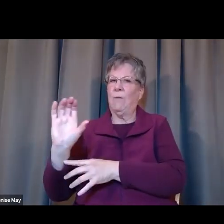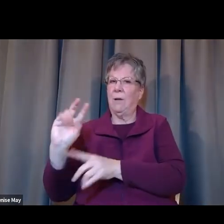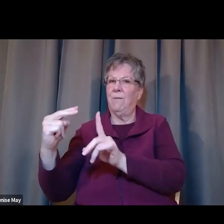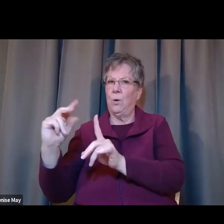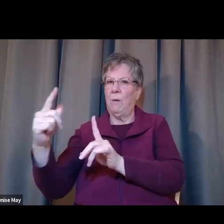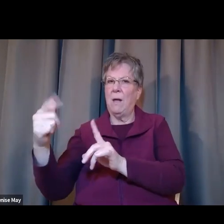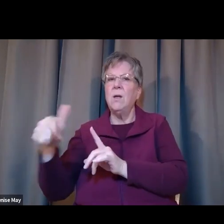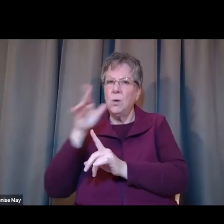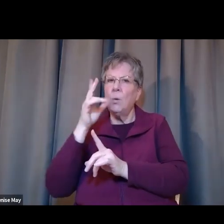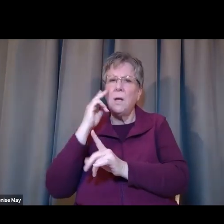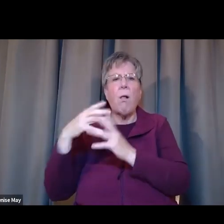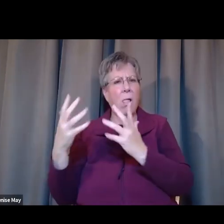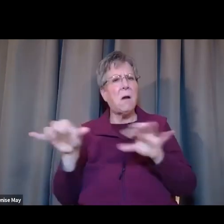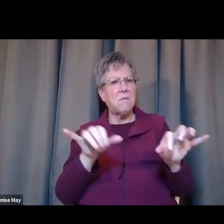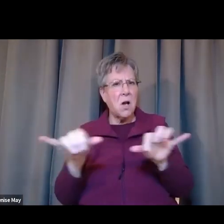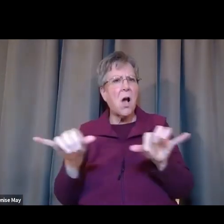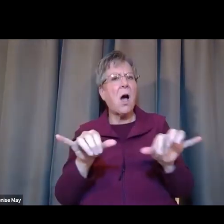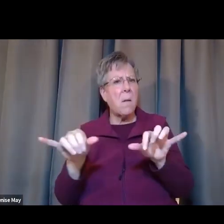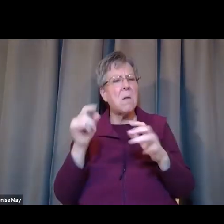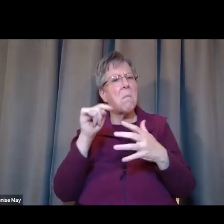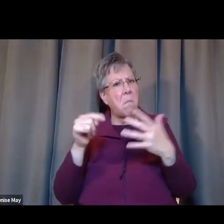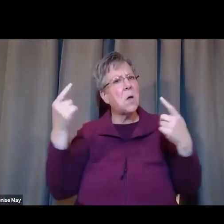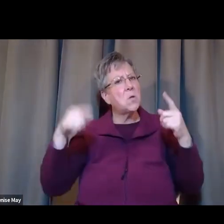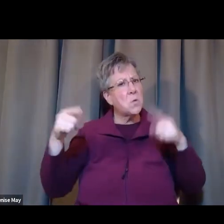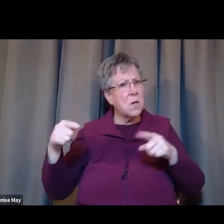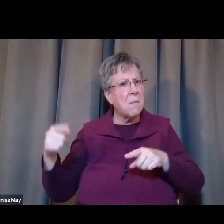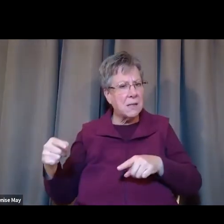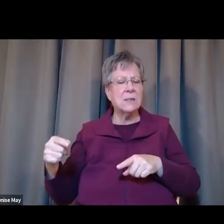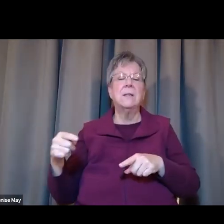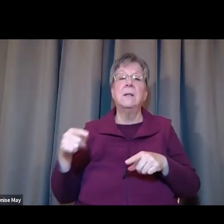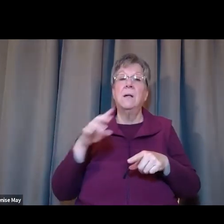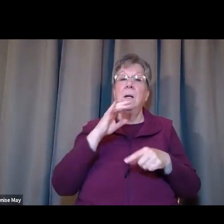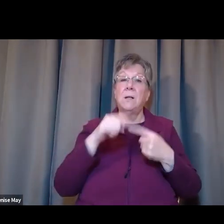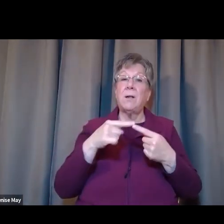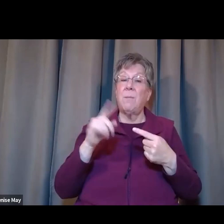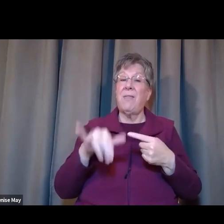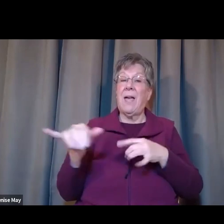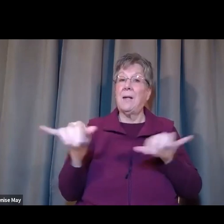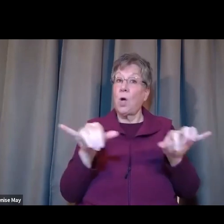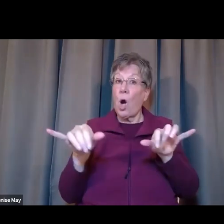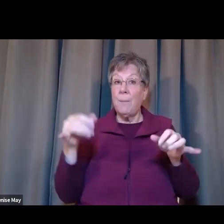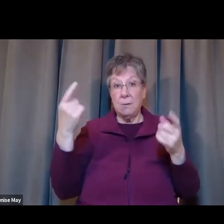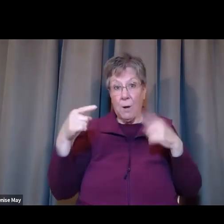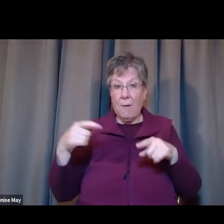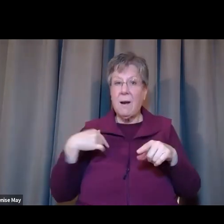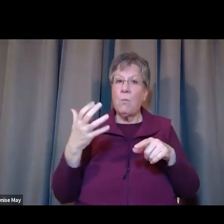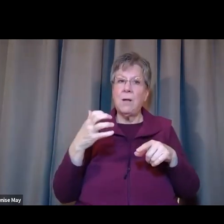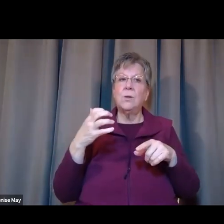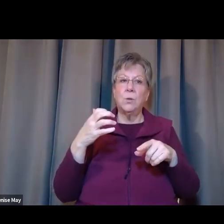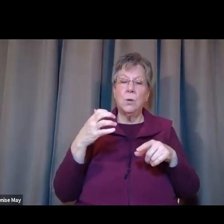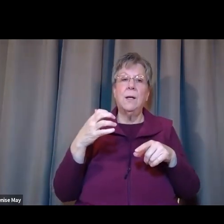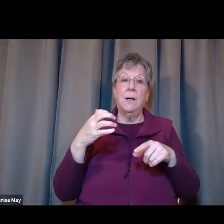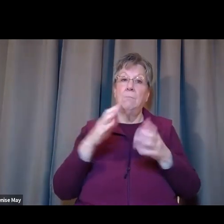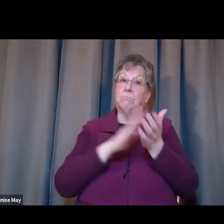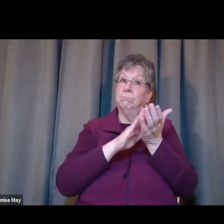hear a lot of common ground in this. Speaking of common ground, I do want to take a moment to acknowledge all the folks who run our elections